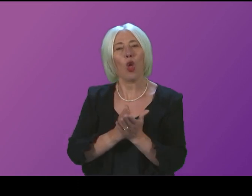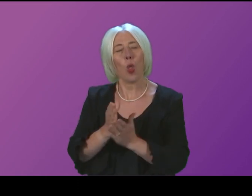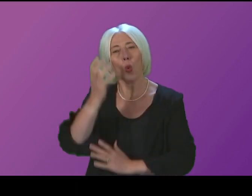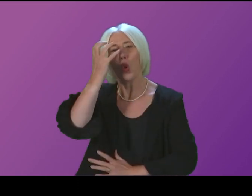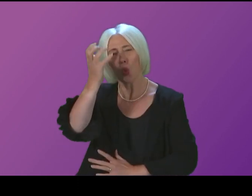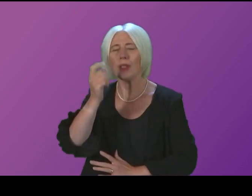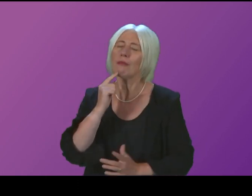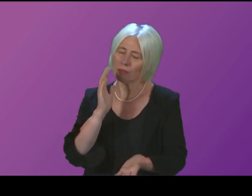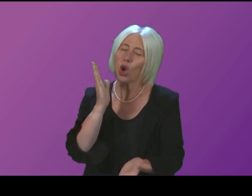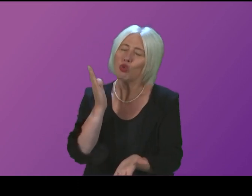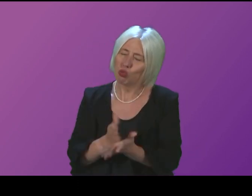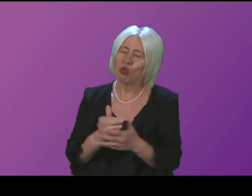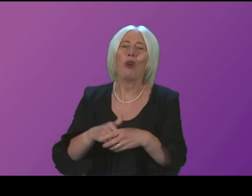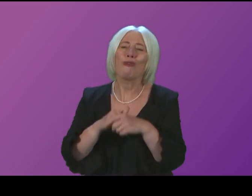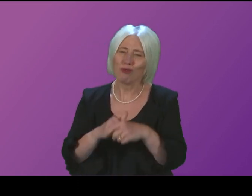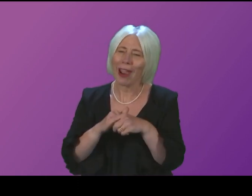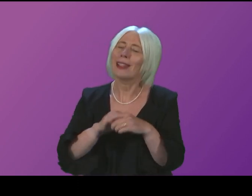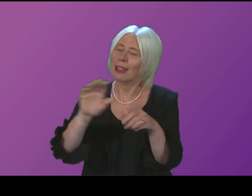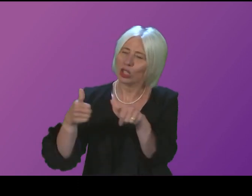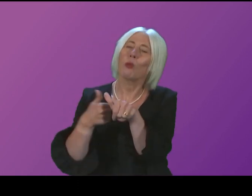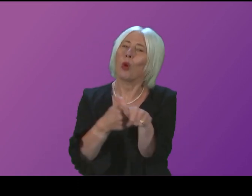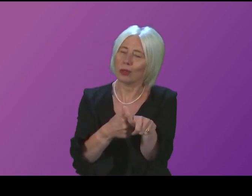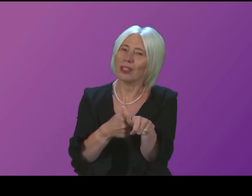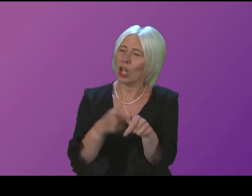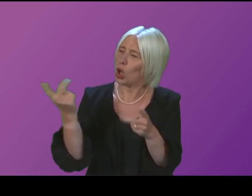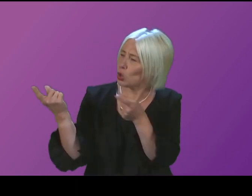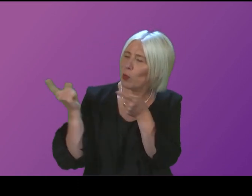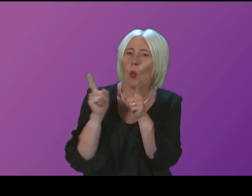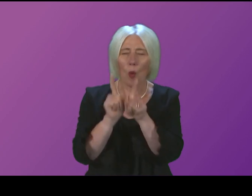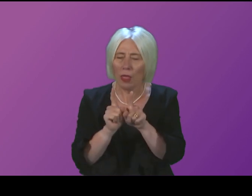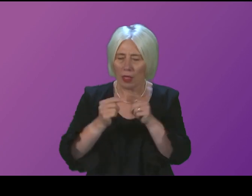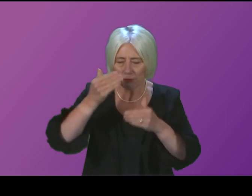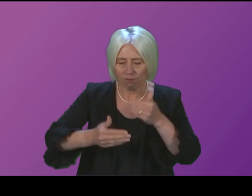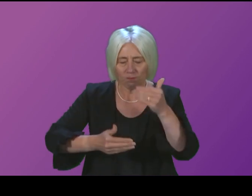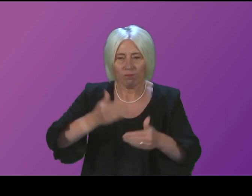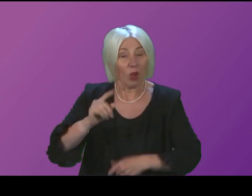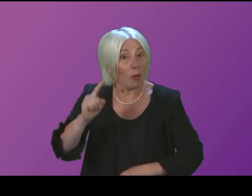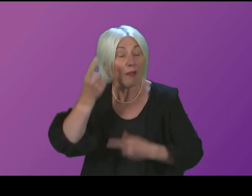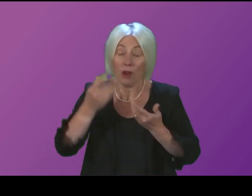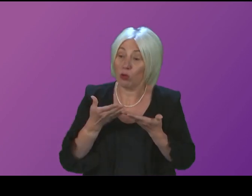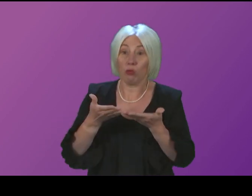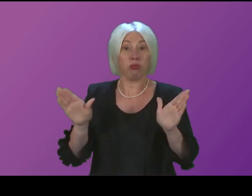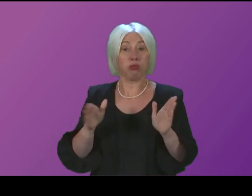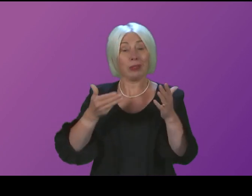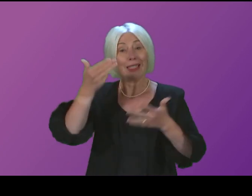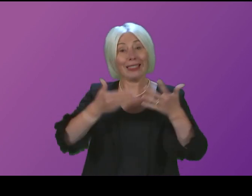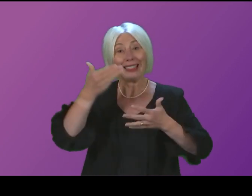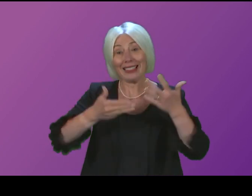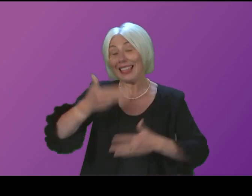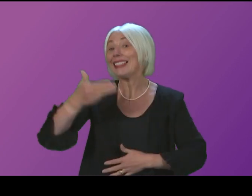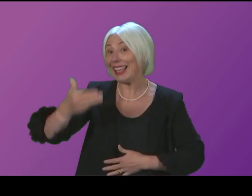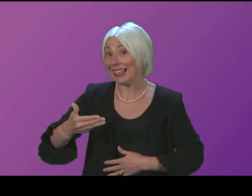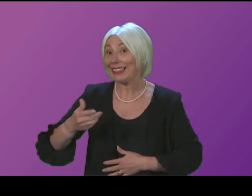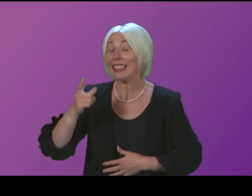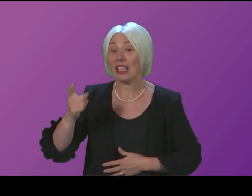a true friend and supporter. With us at every step, from our first opening ceremony in 1999, to